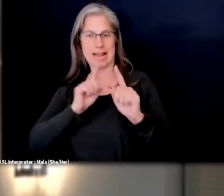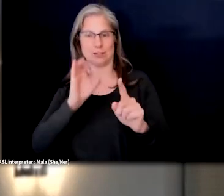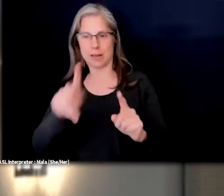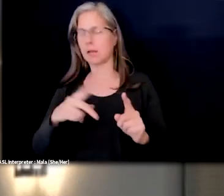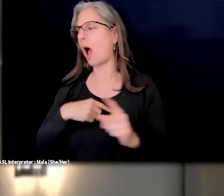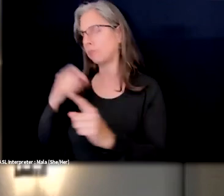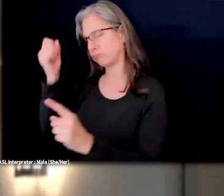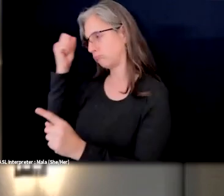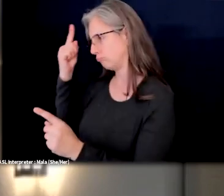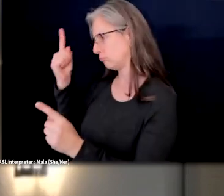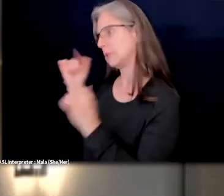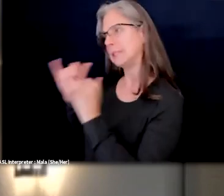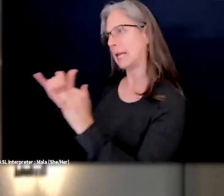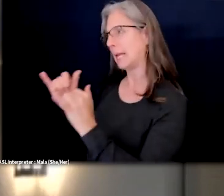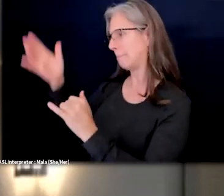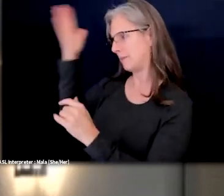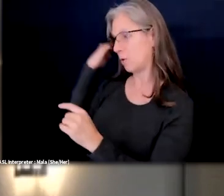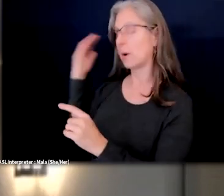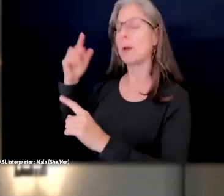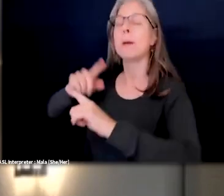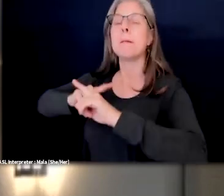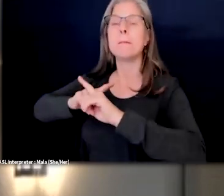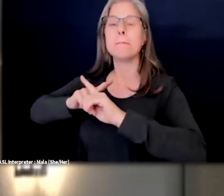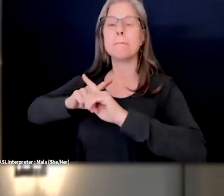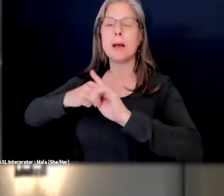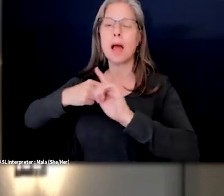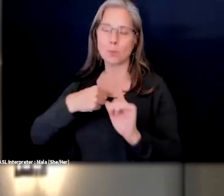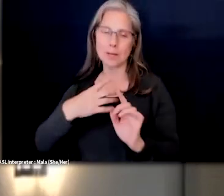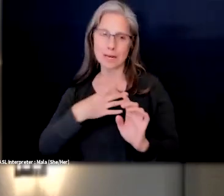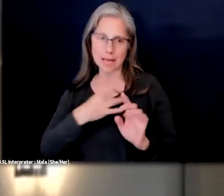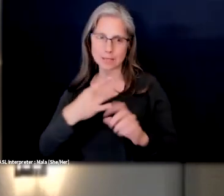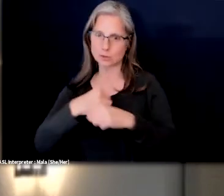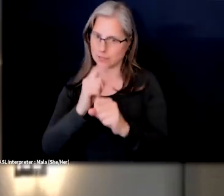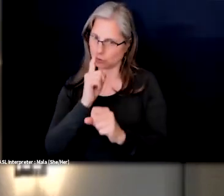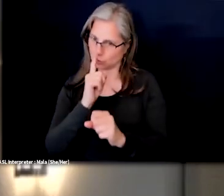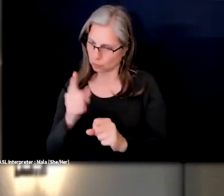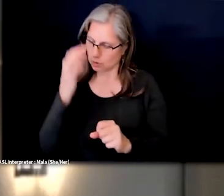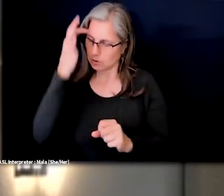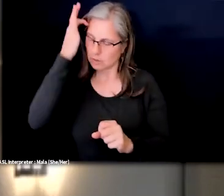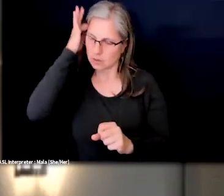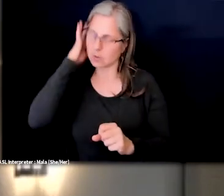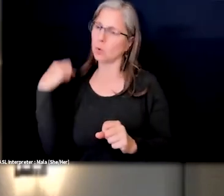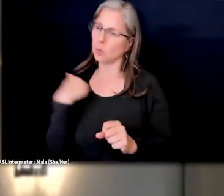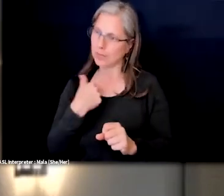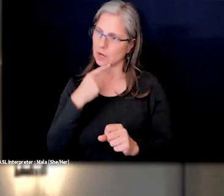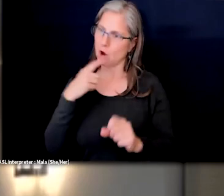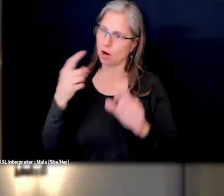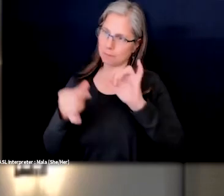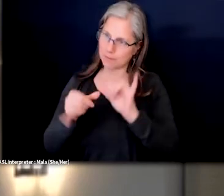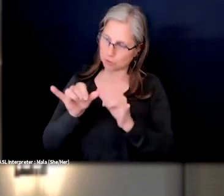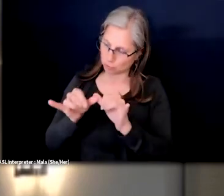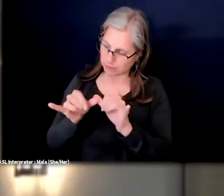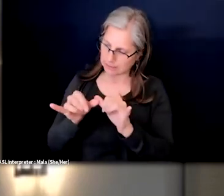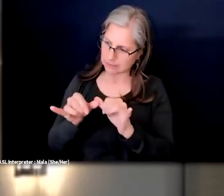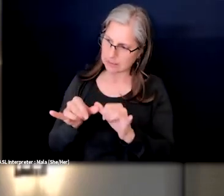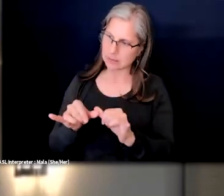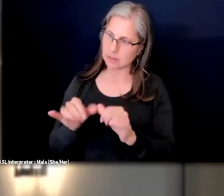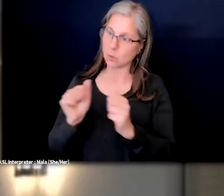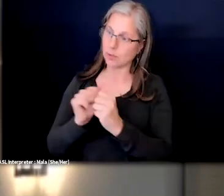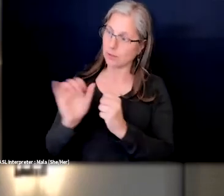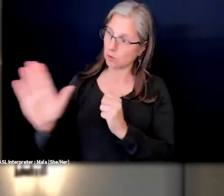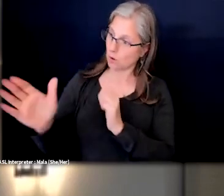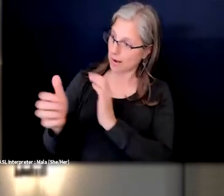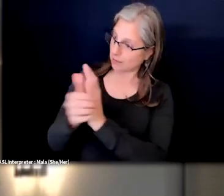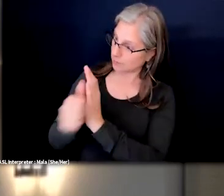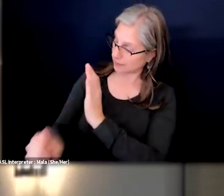your shoes too. But I want to make sure that we are measuring that somehow, and with your expertise,